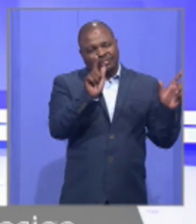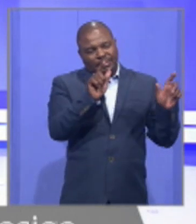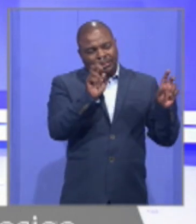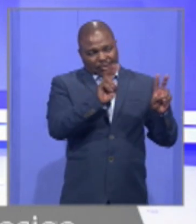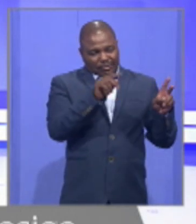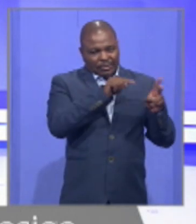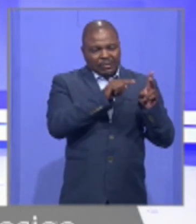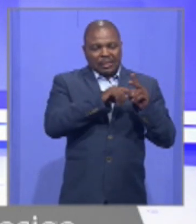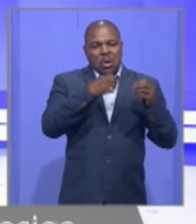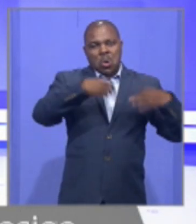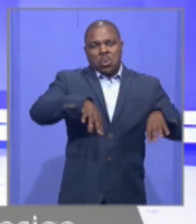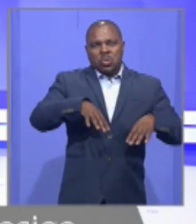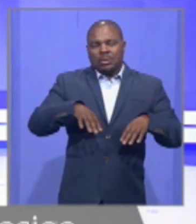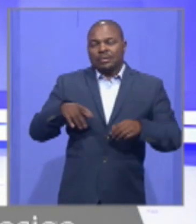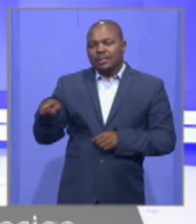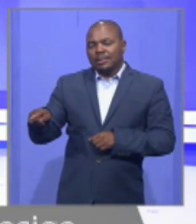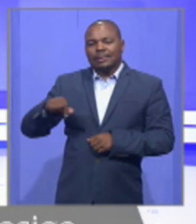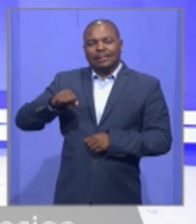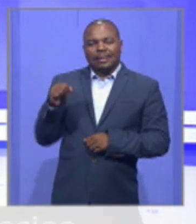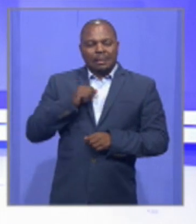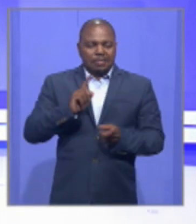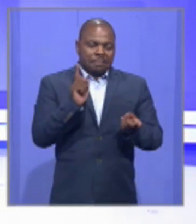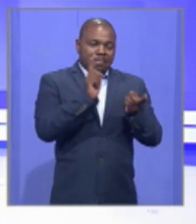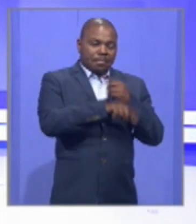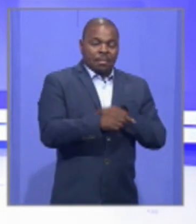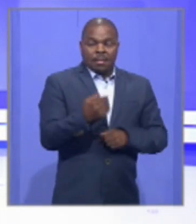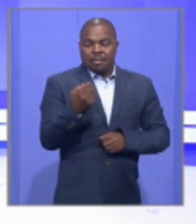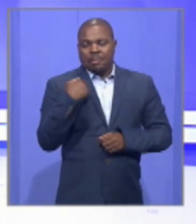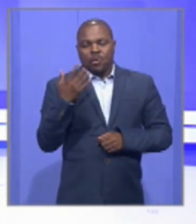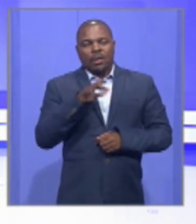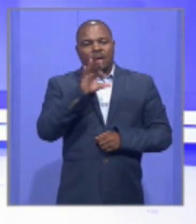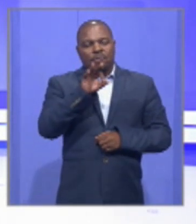nno go lefela kgatlhano le Stellenbosch FC kwa FNB Stadium.